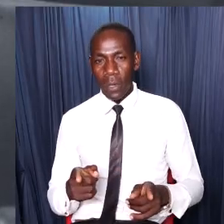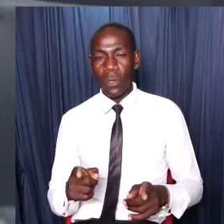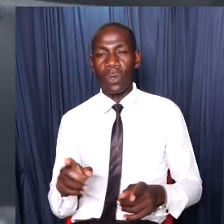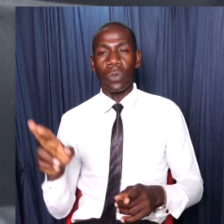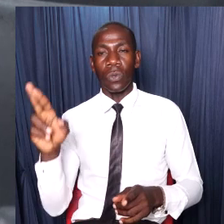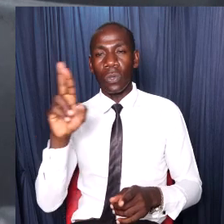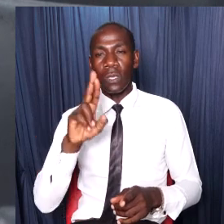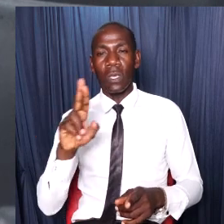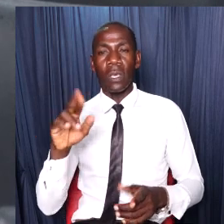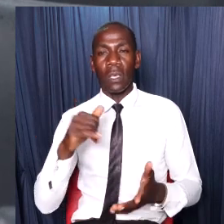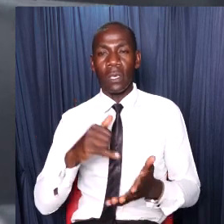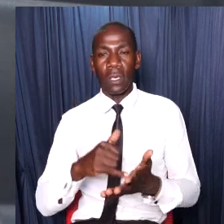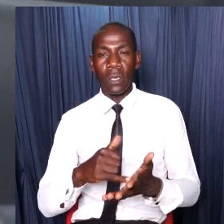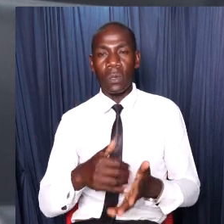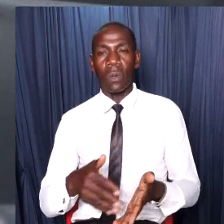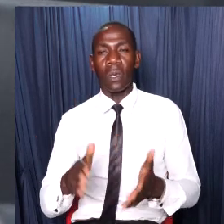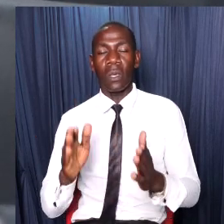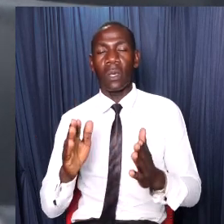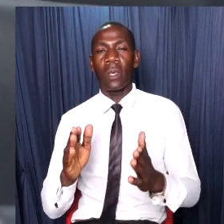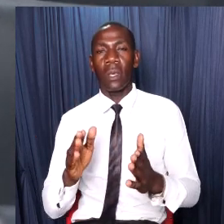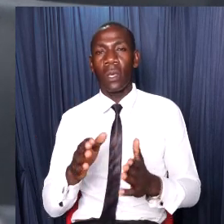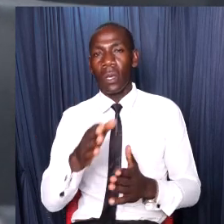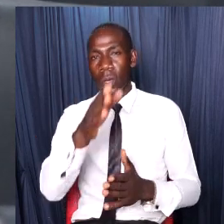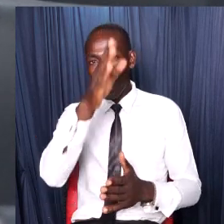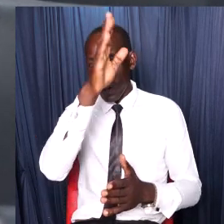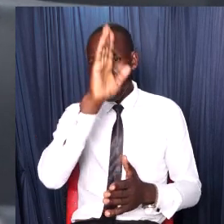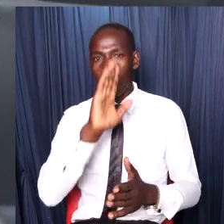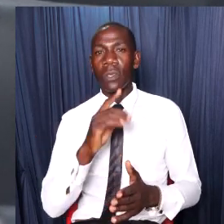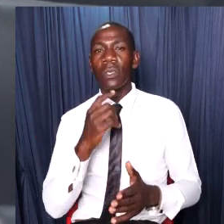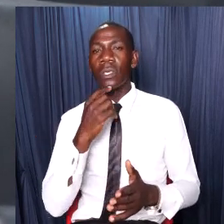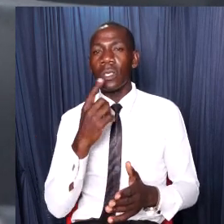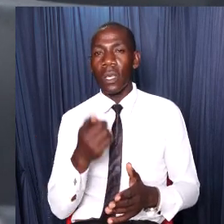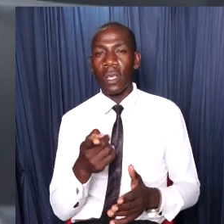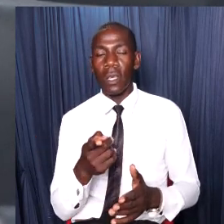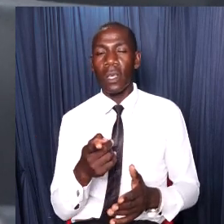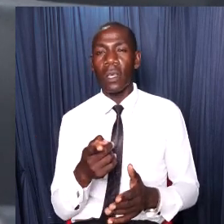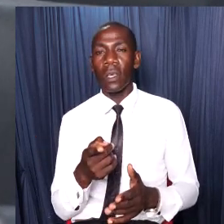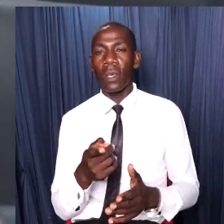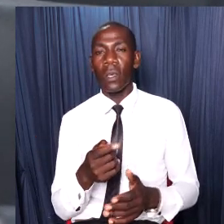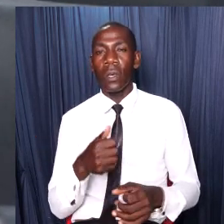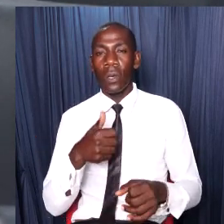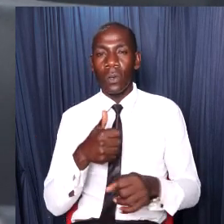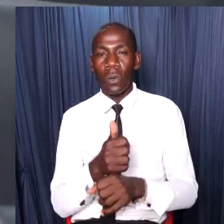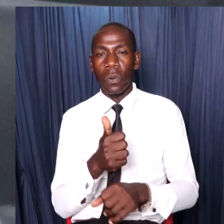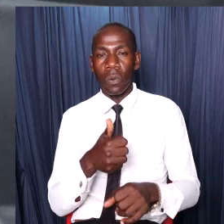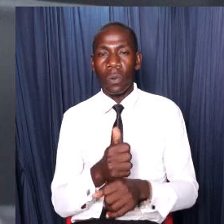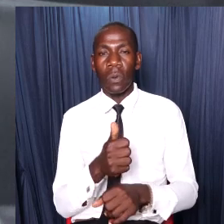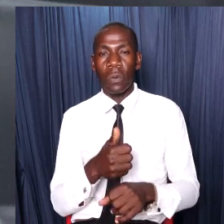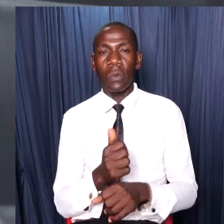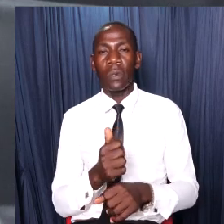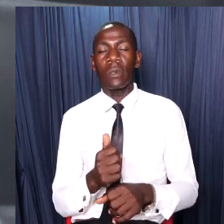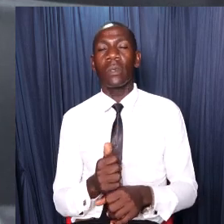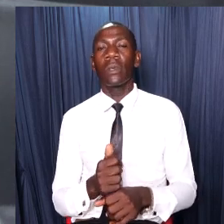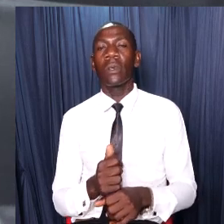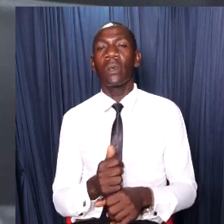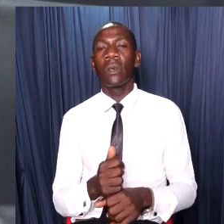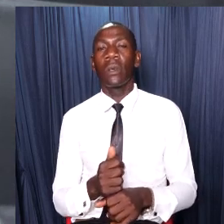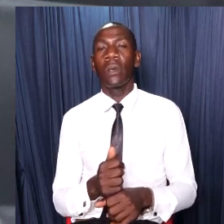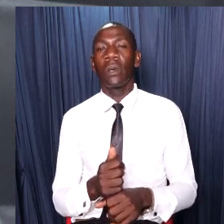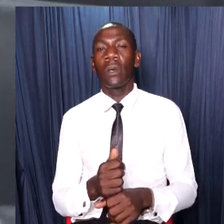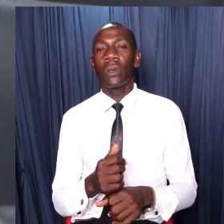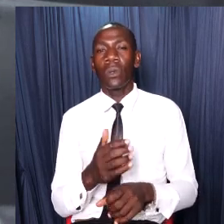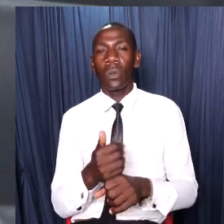unayotumia ni ya haki? But is this a righteous way? Ndio Mungu alisema hii. And that's what God is saying. Kule kumtukana na kumtukana. The way you are abusing her. Na